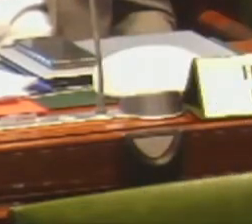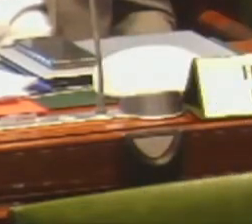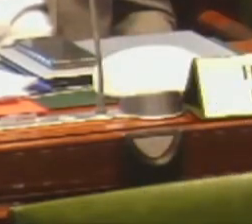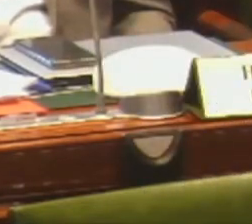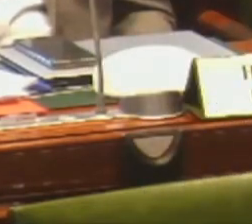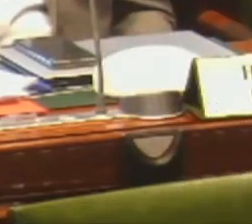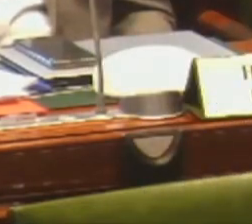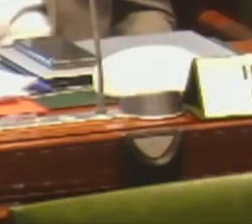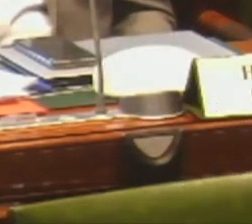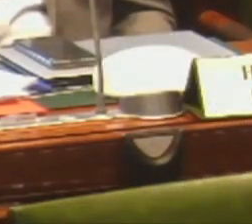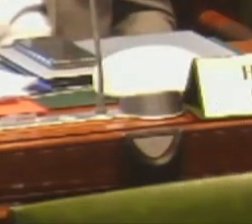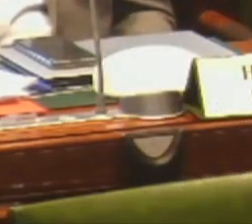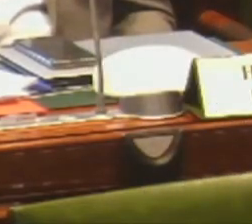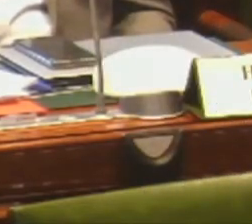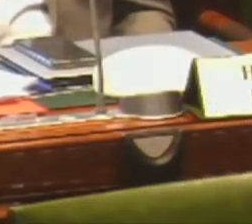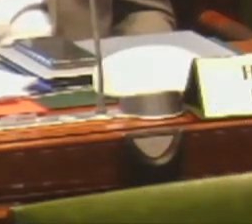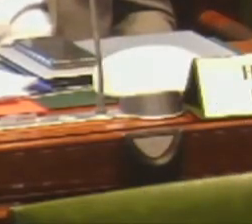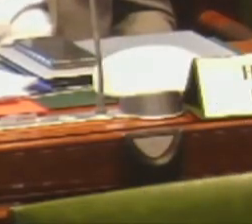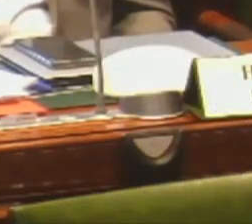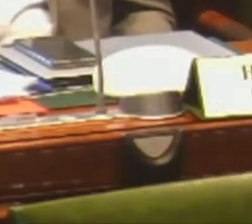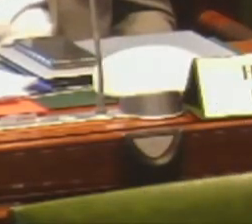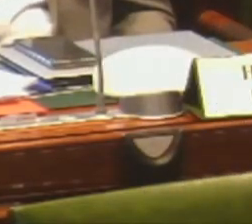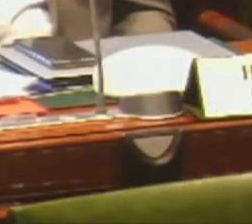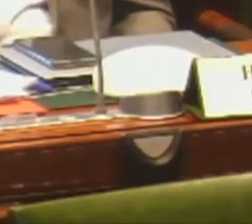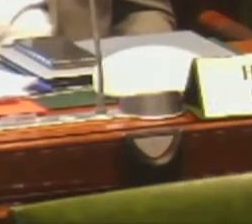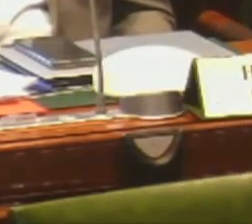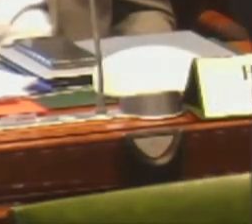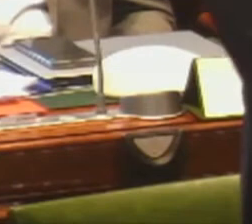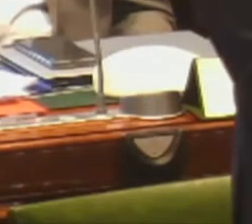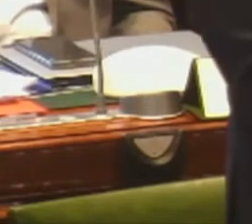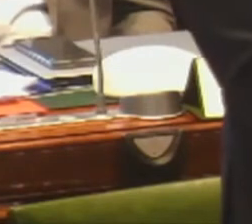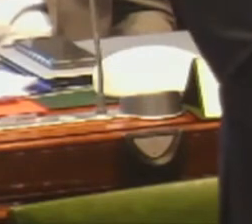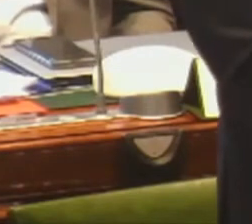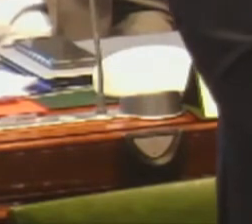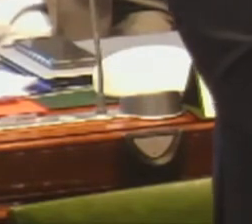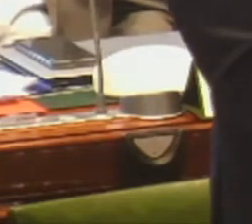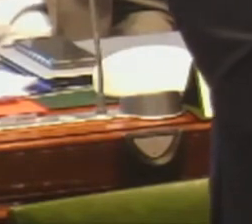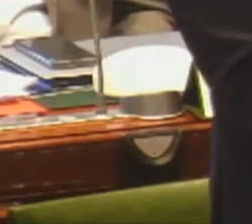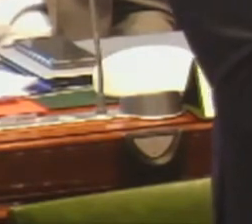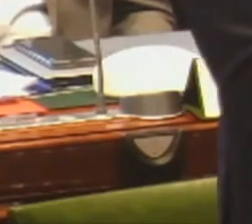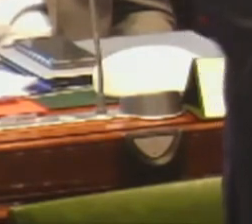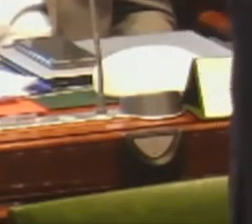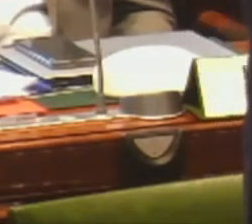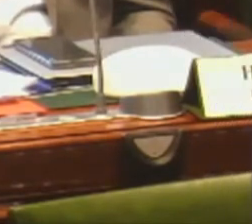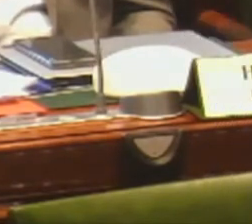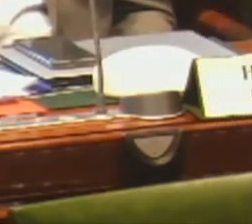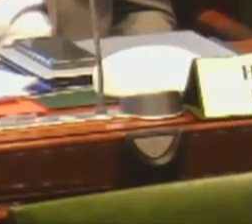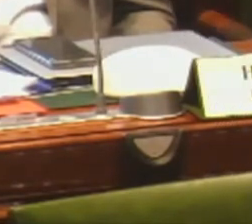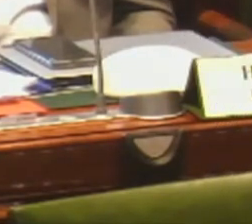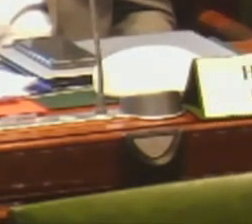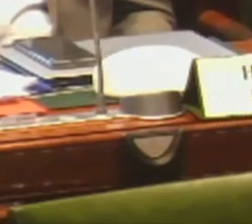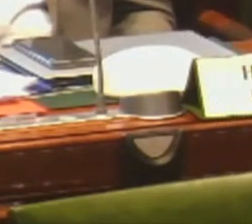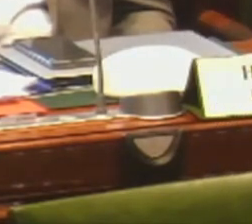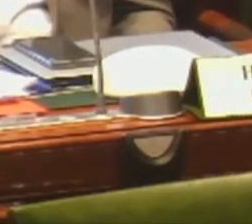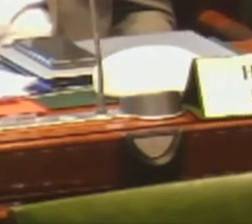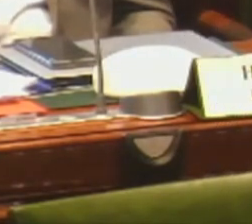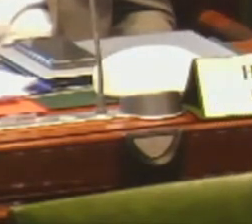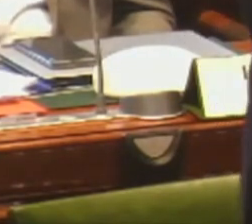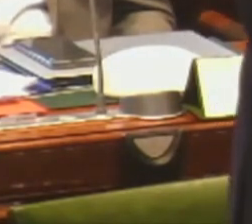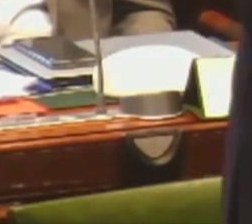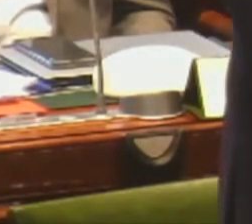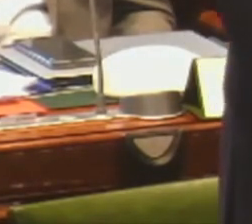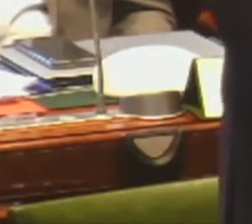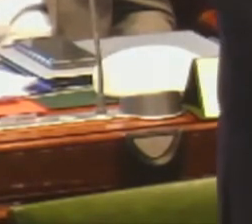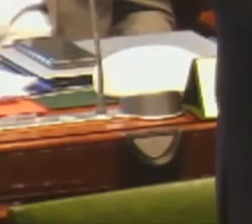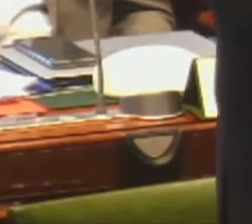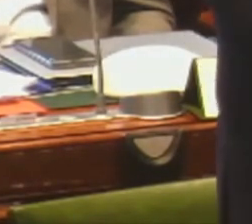to facilities in the urban areas also. Because you can be a squatter living between Suva and Nosori, but not have access to sewage, not have access to